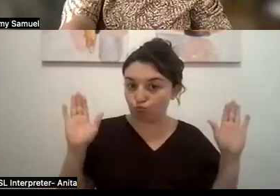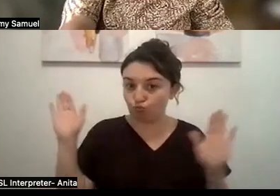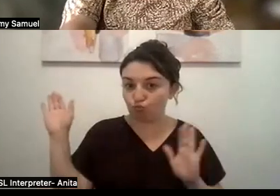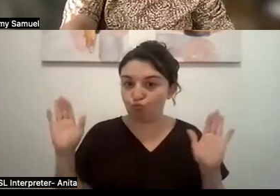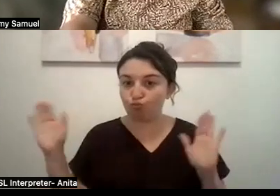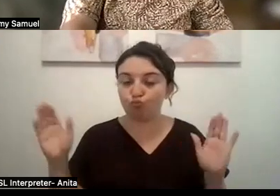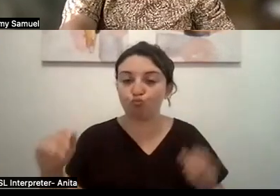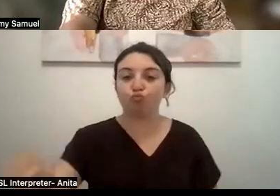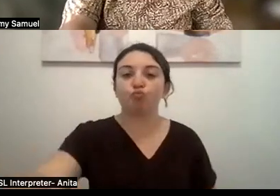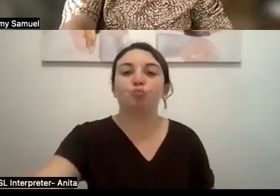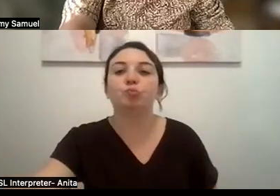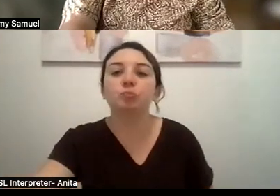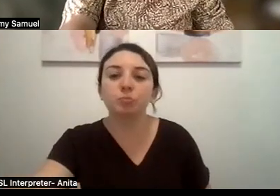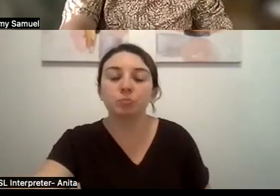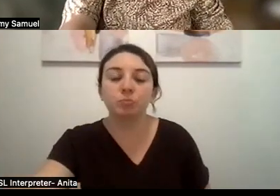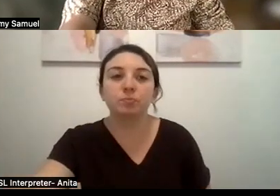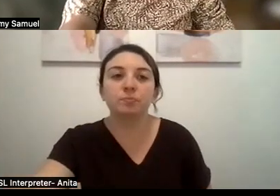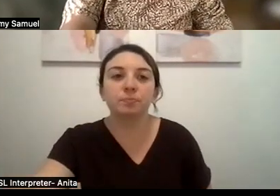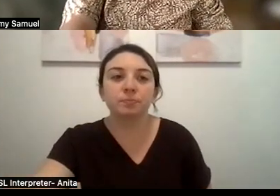See your hands. All